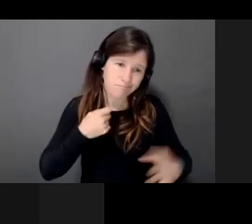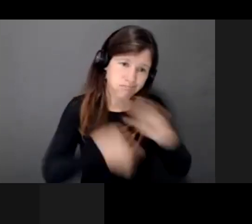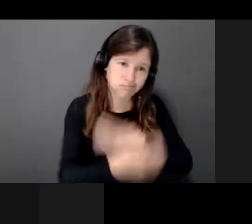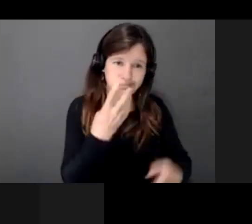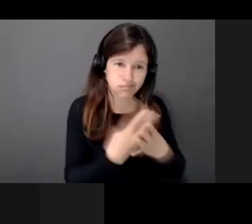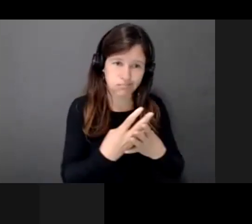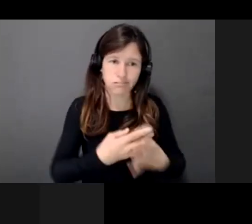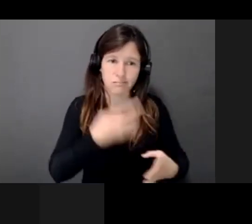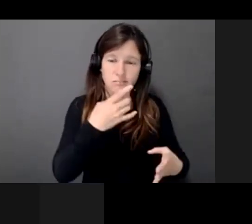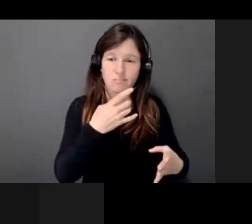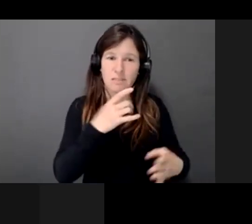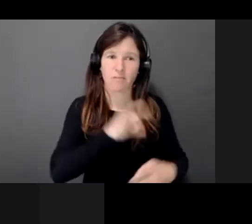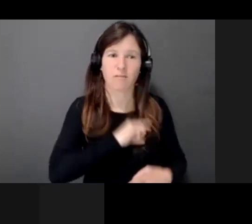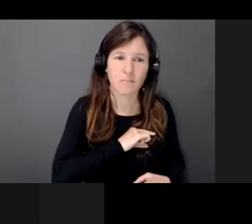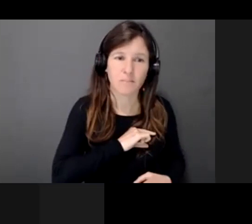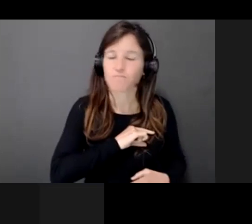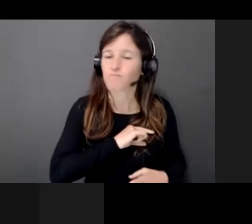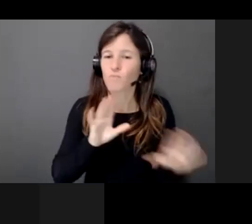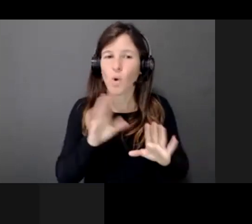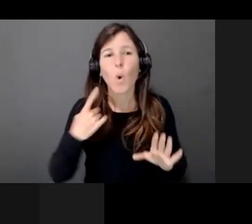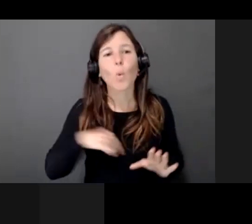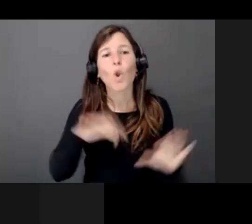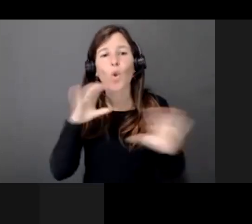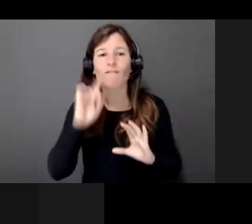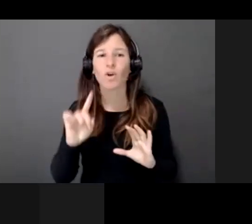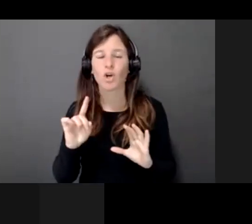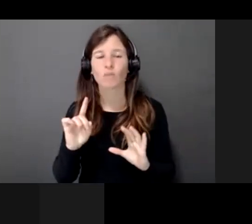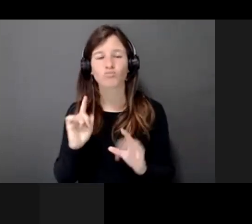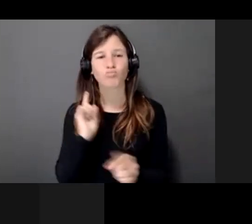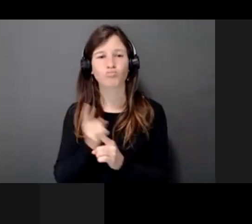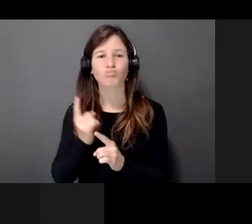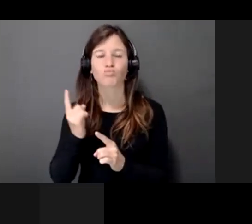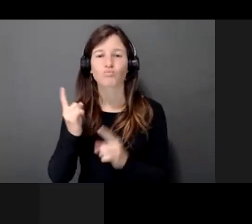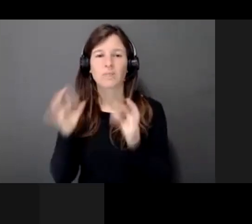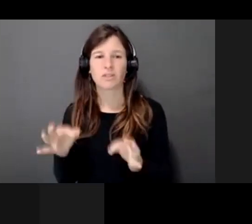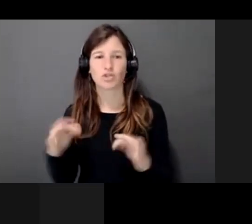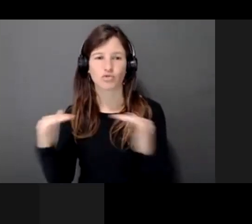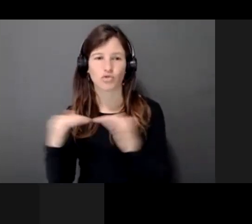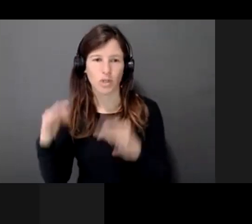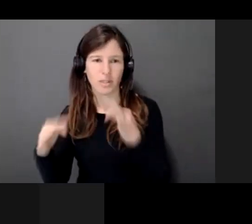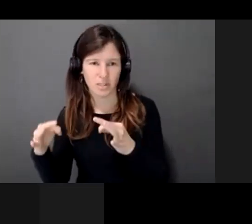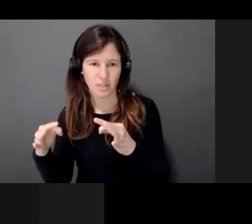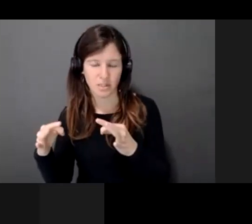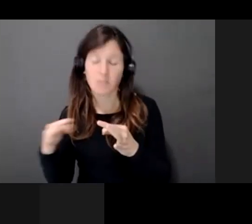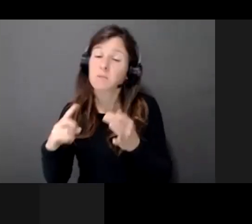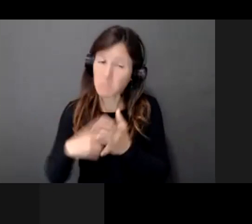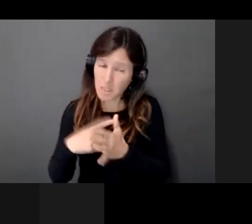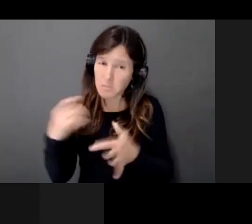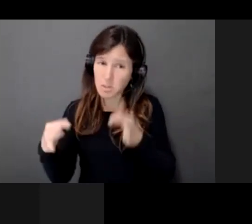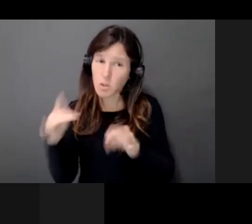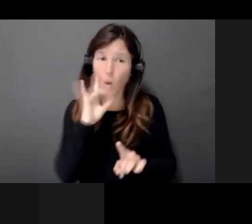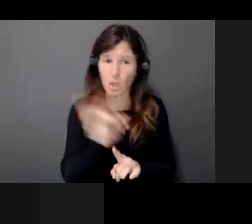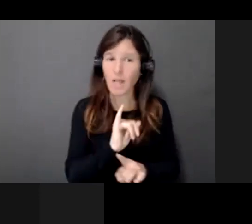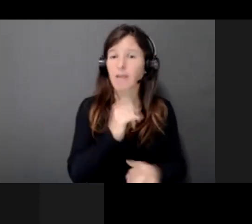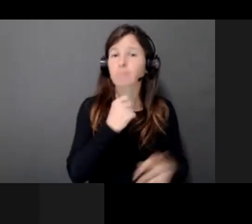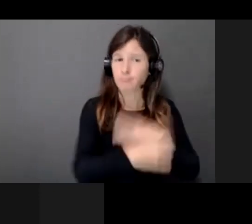done. Justice can be done by seeking a conviction, but not always. And so we have an obligation